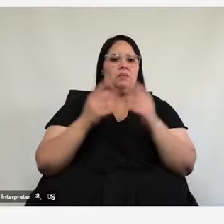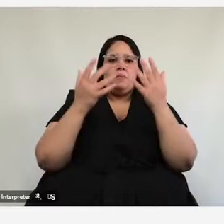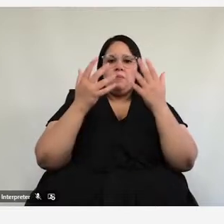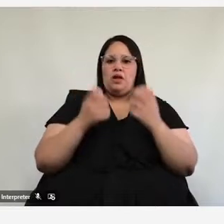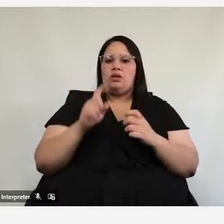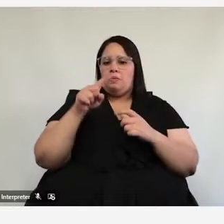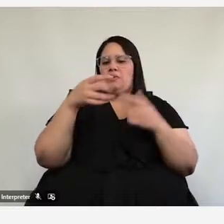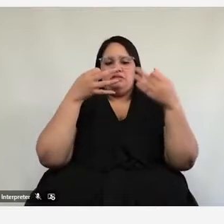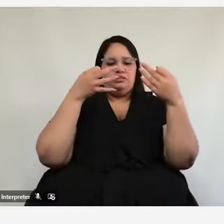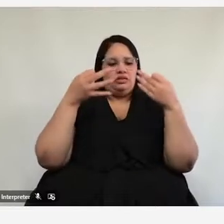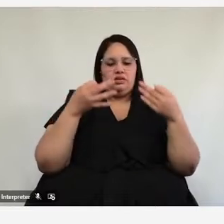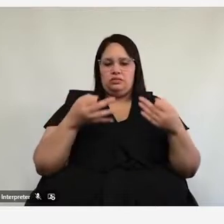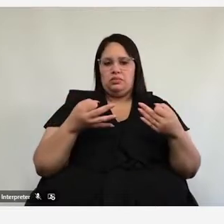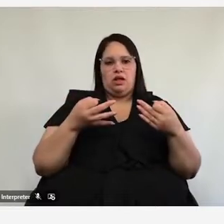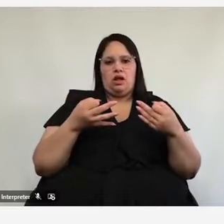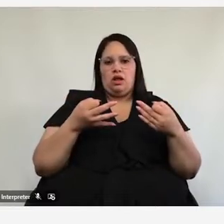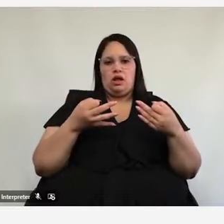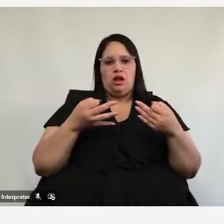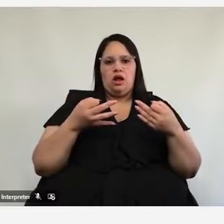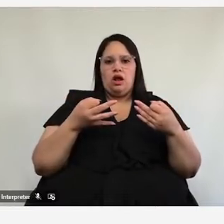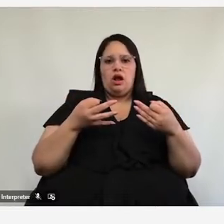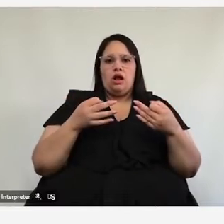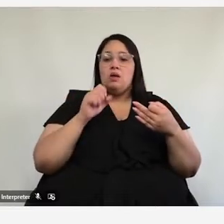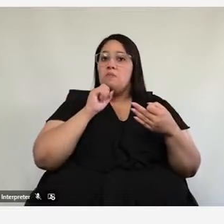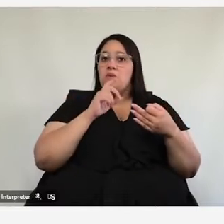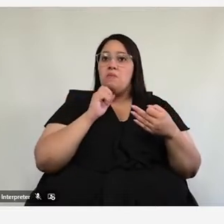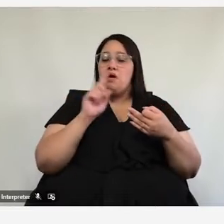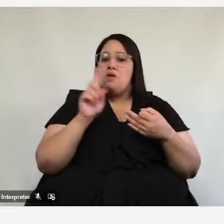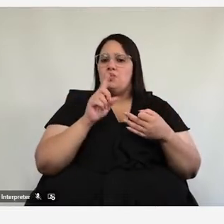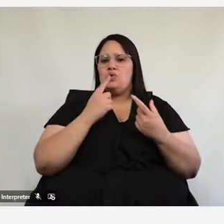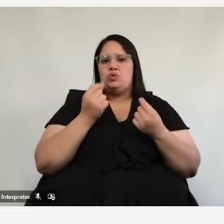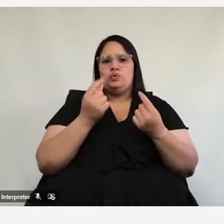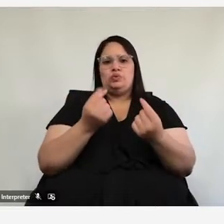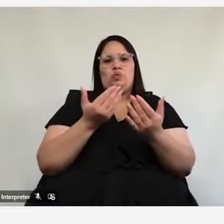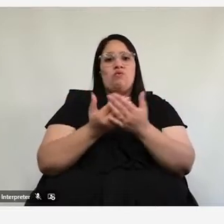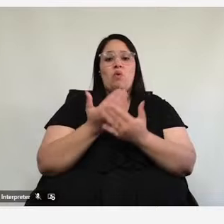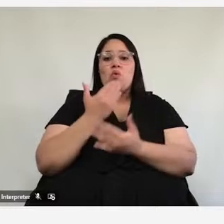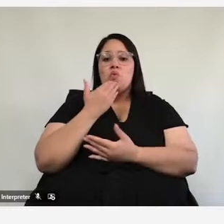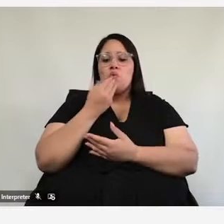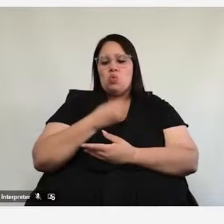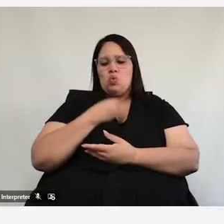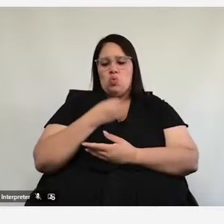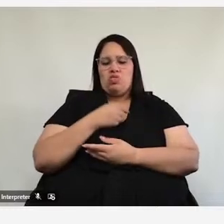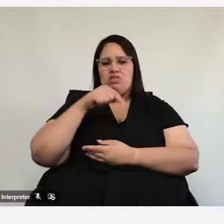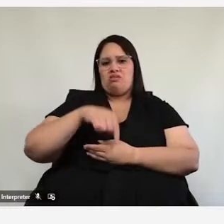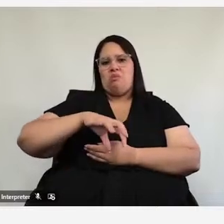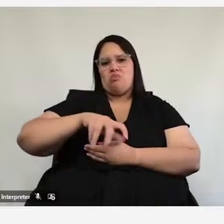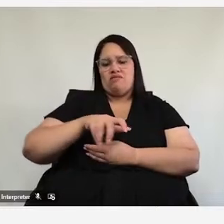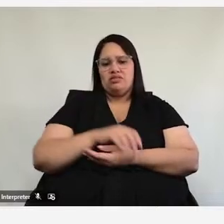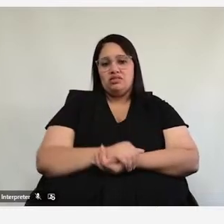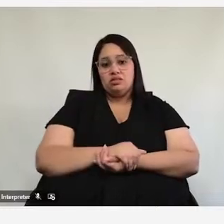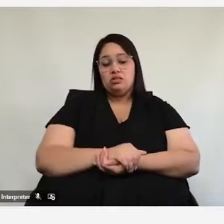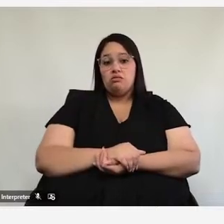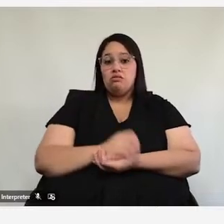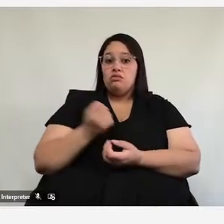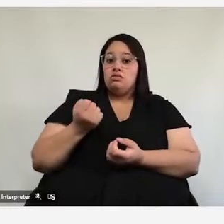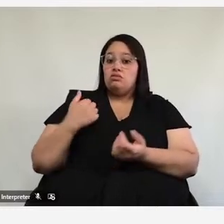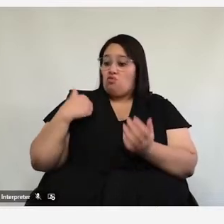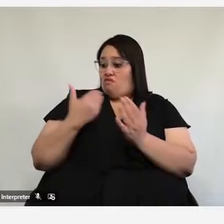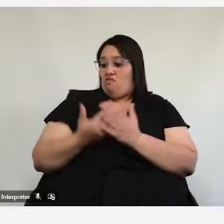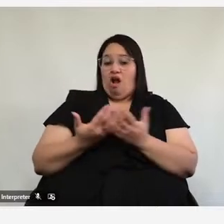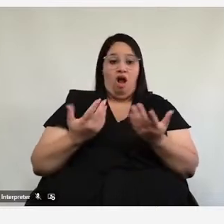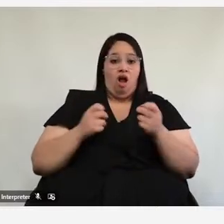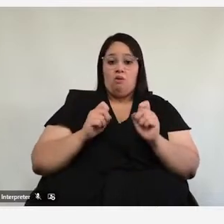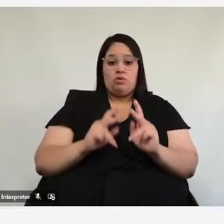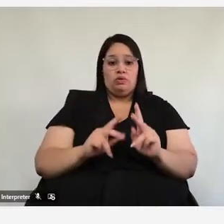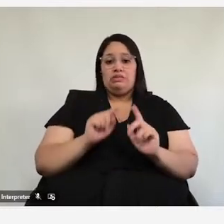outline what exactly it will do for the youth of this province, so far as